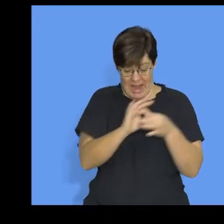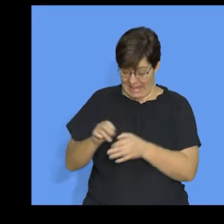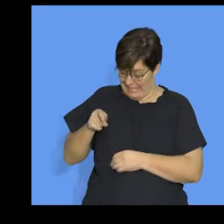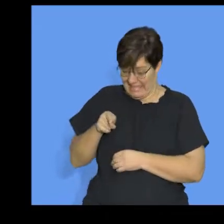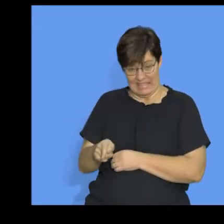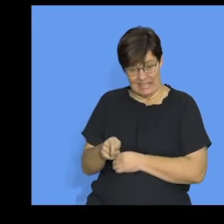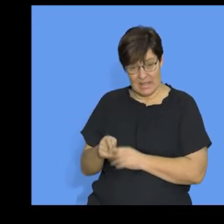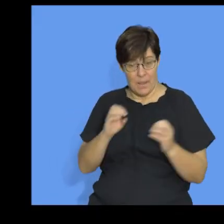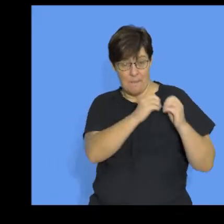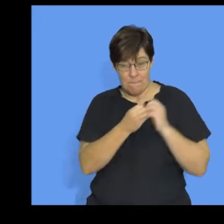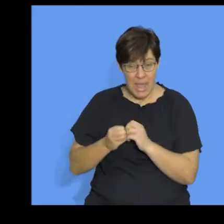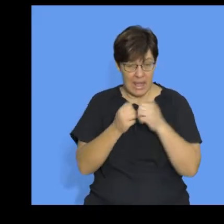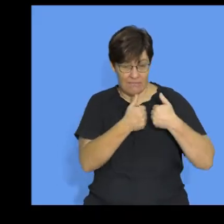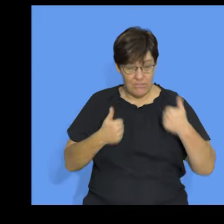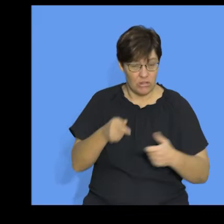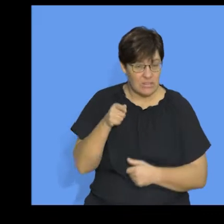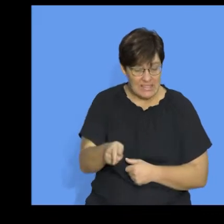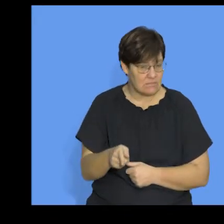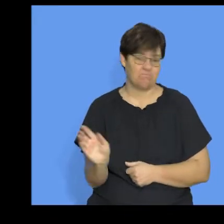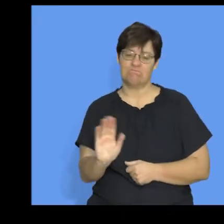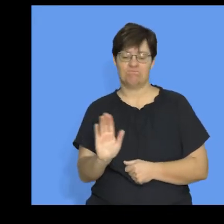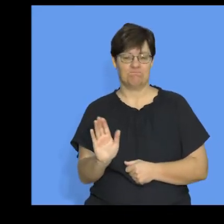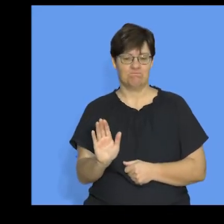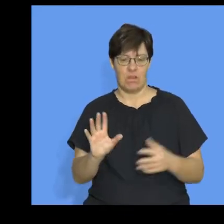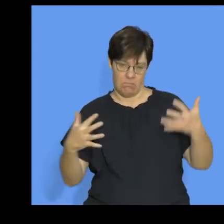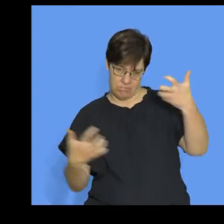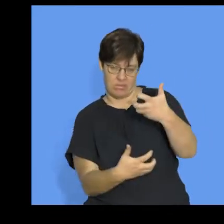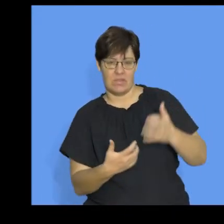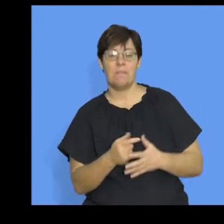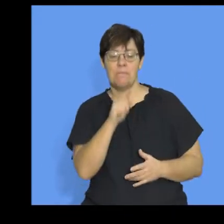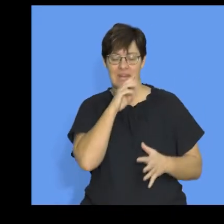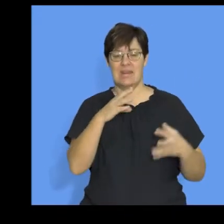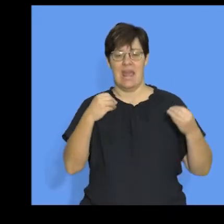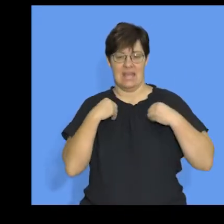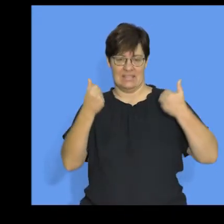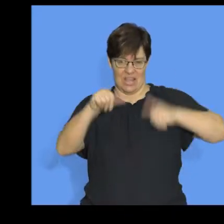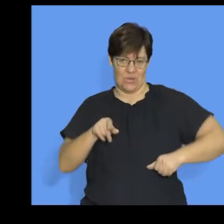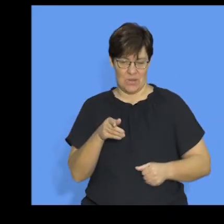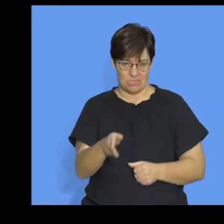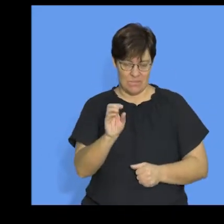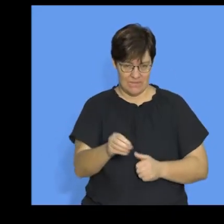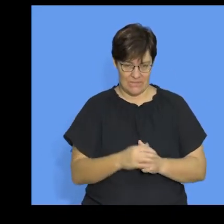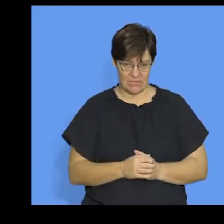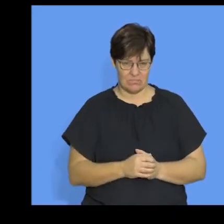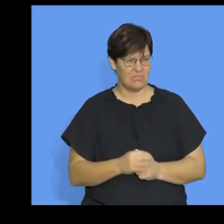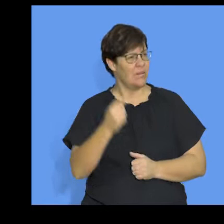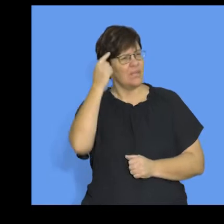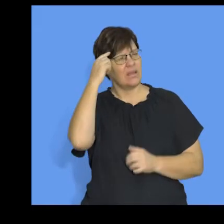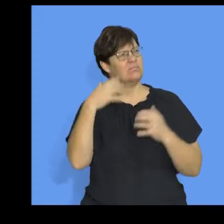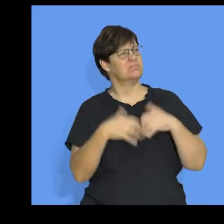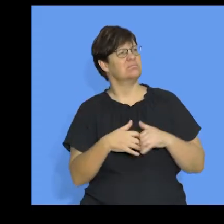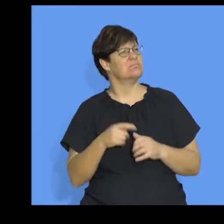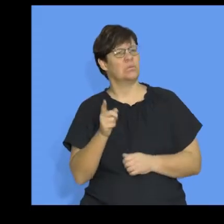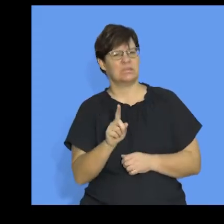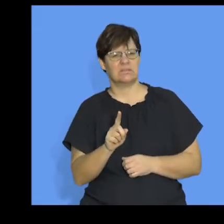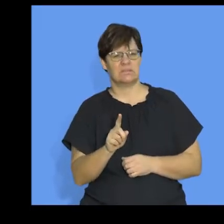the manufacturing of a particular product. This is also an asset account. Once again, think about it. The